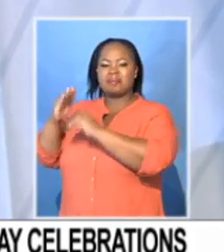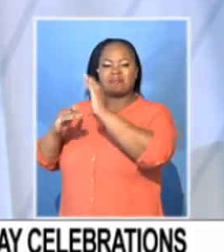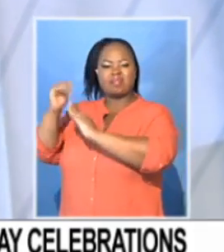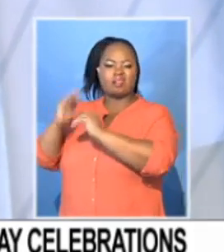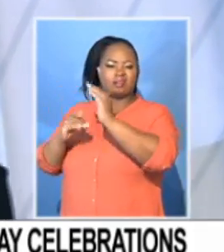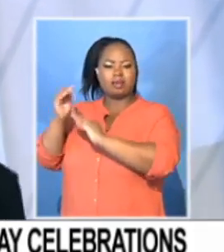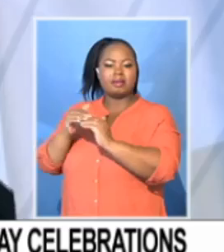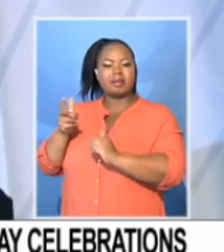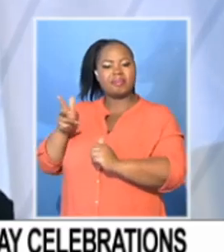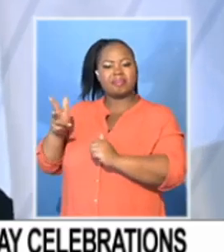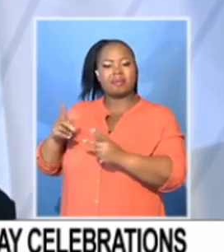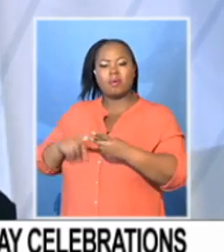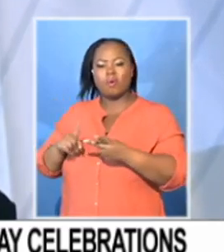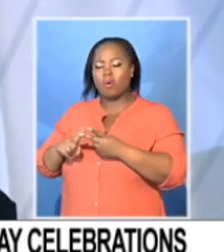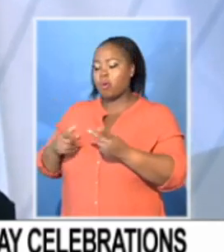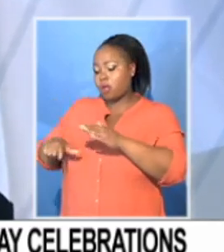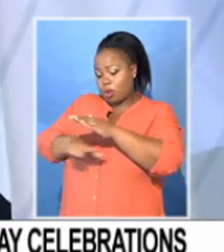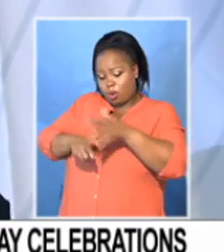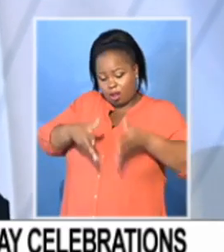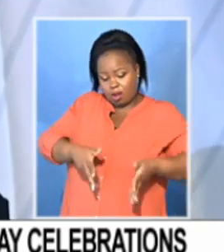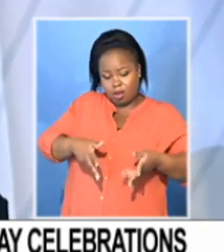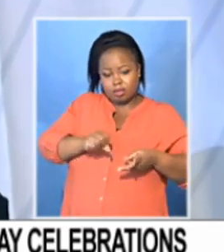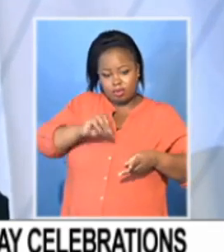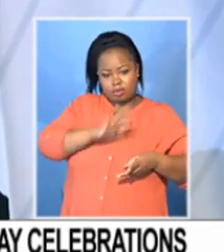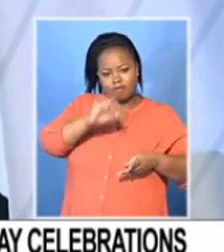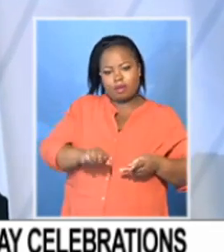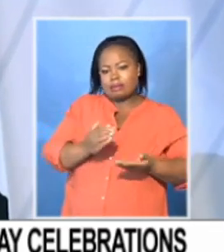locally or in foreign countries.